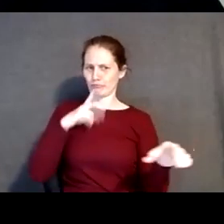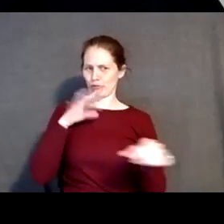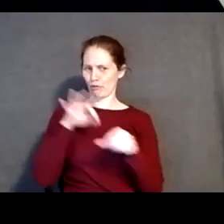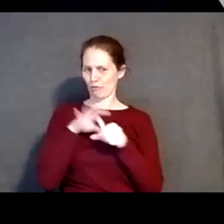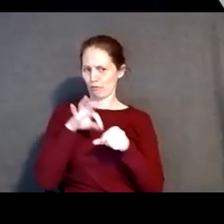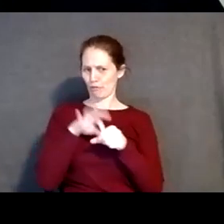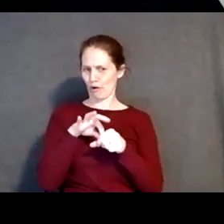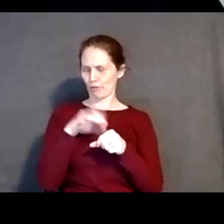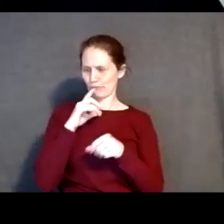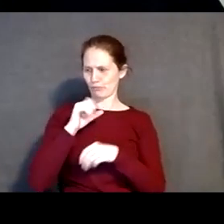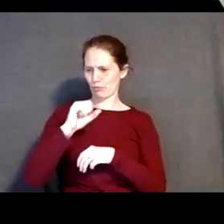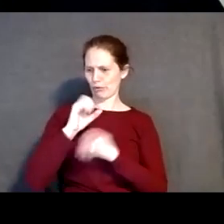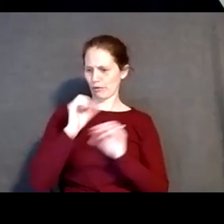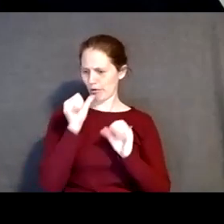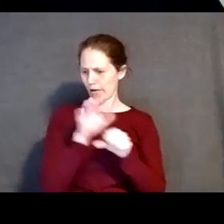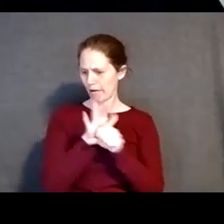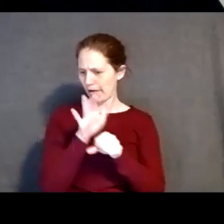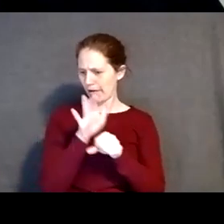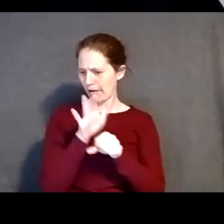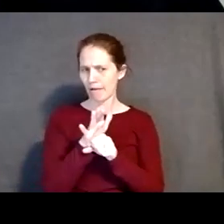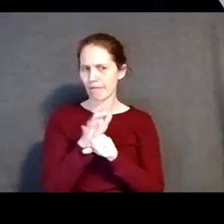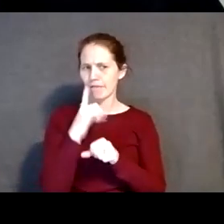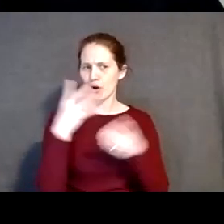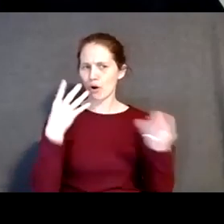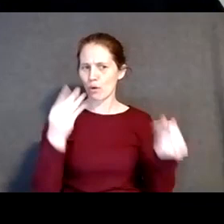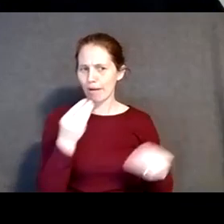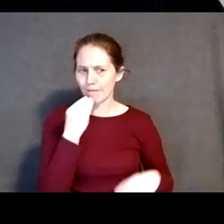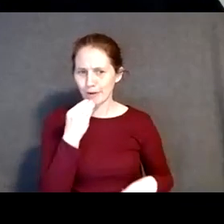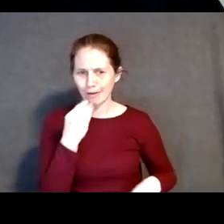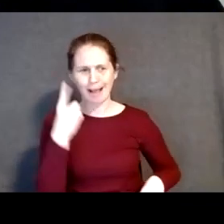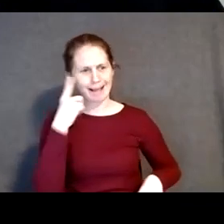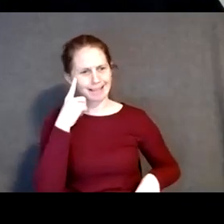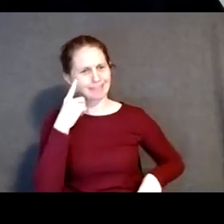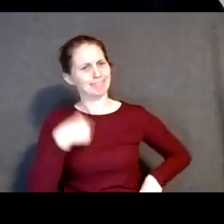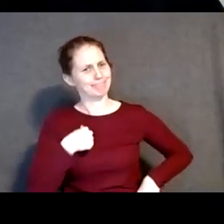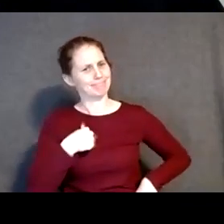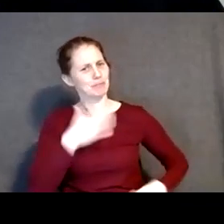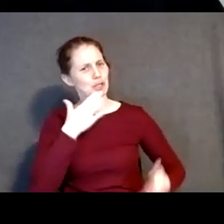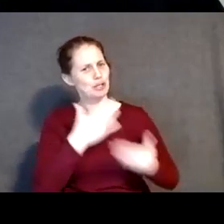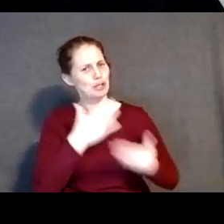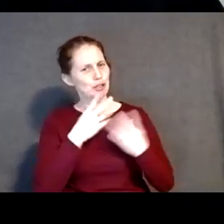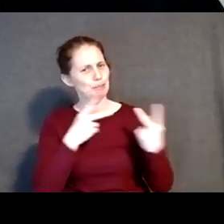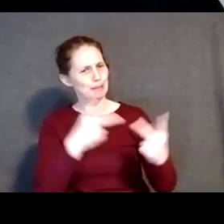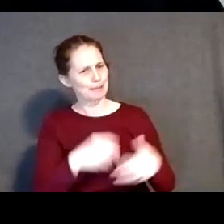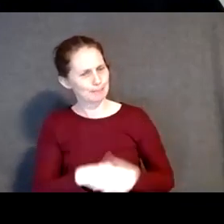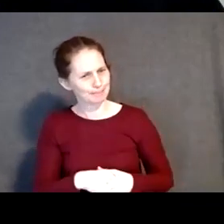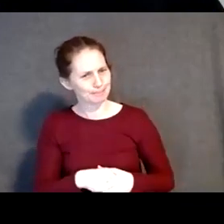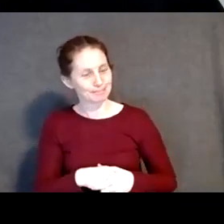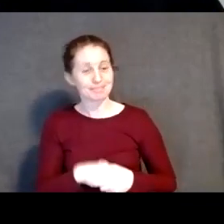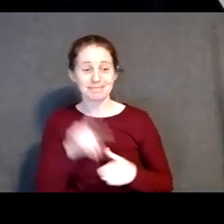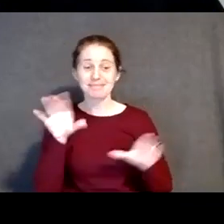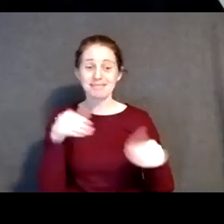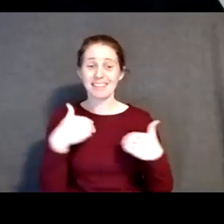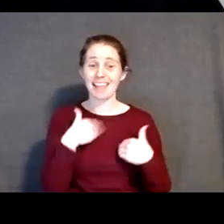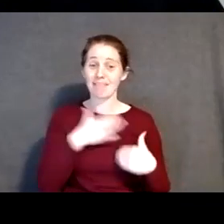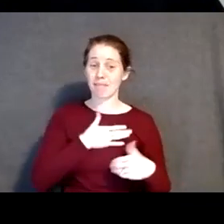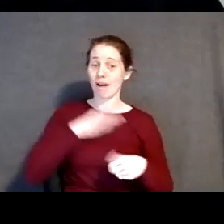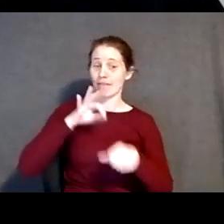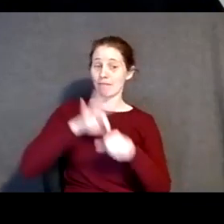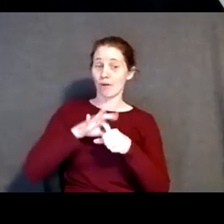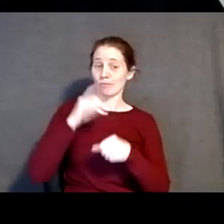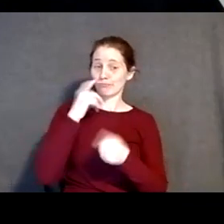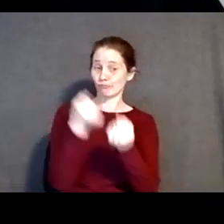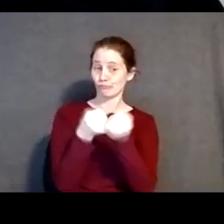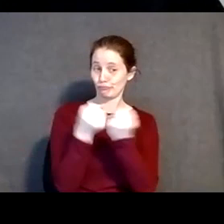the stance that there's not enough provisions for wet food. And I find that to be a really noble position. And they do have my vote if they seek to run